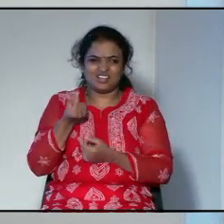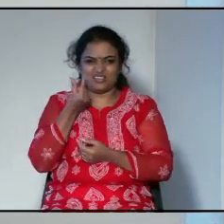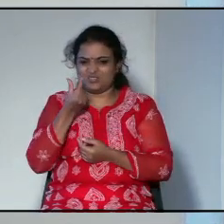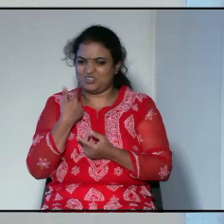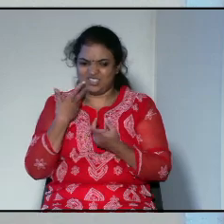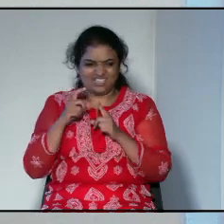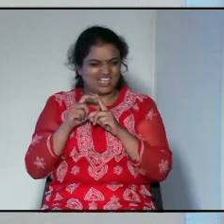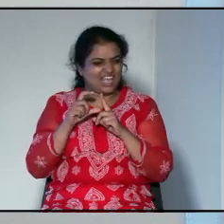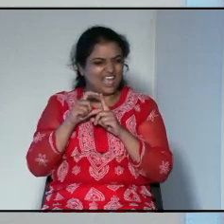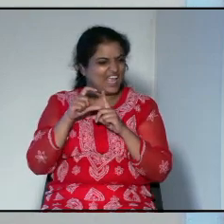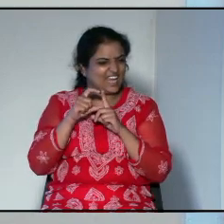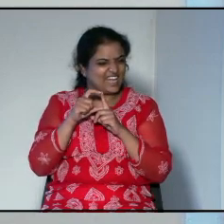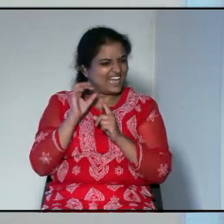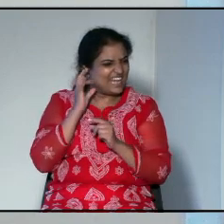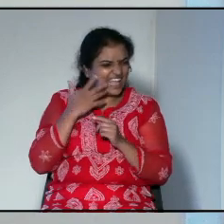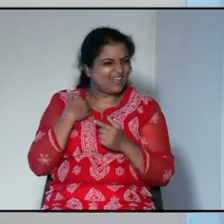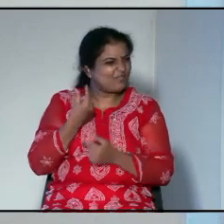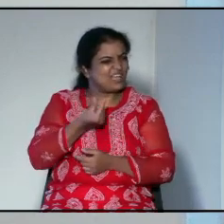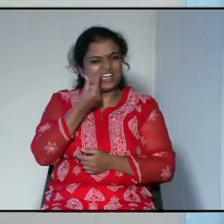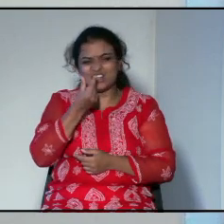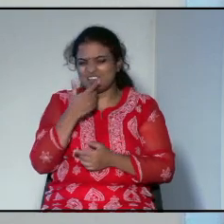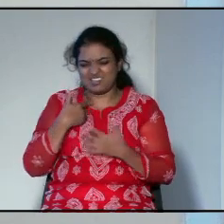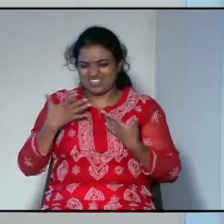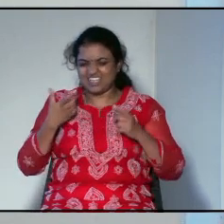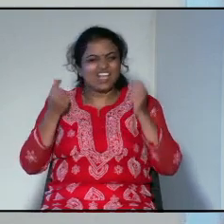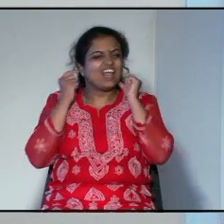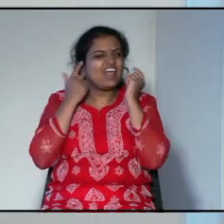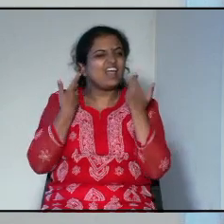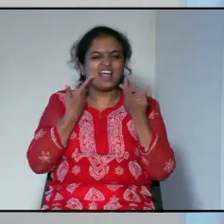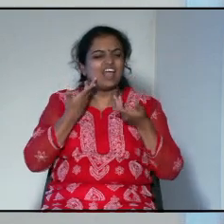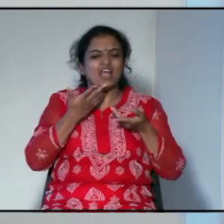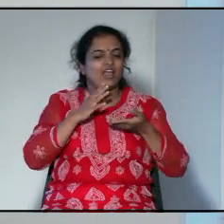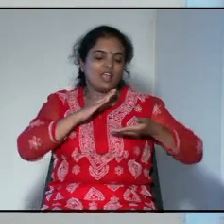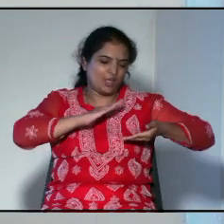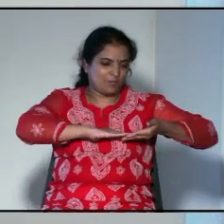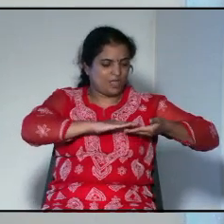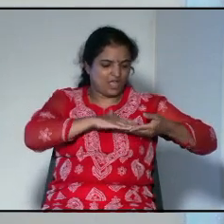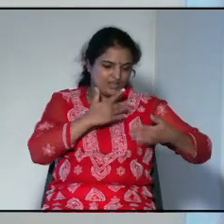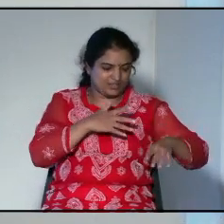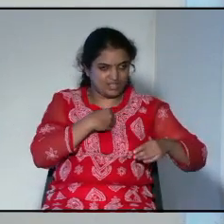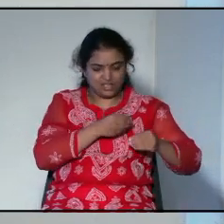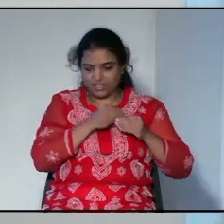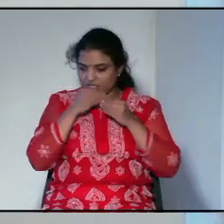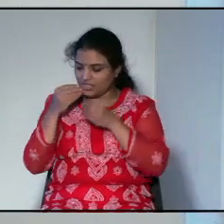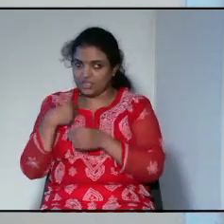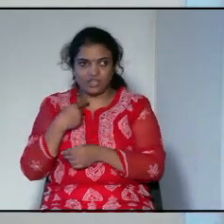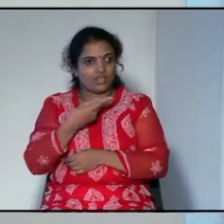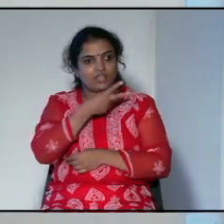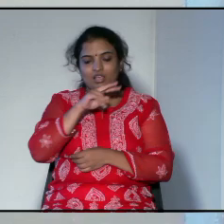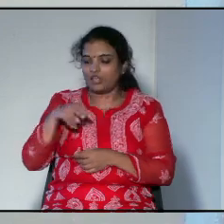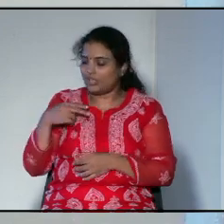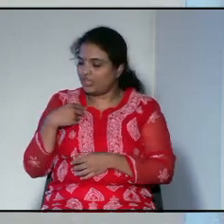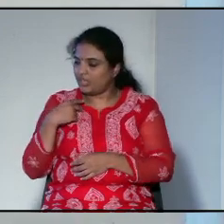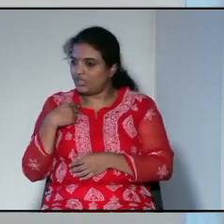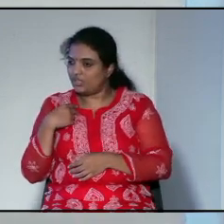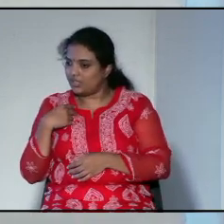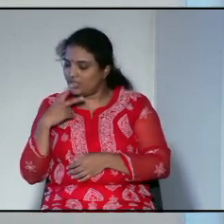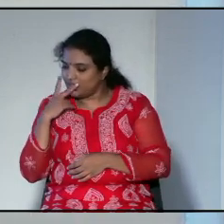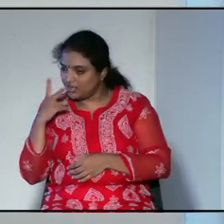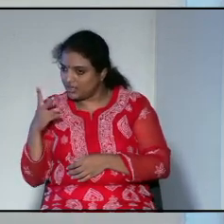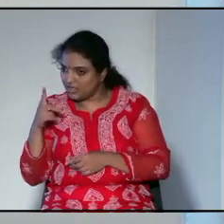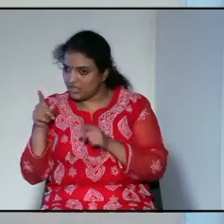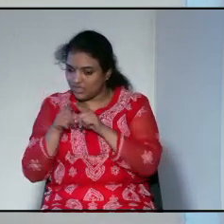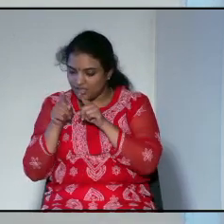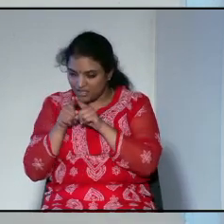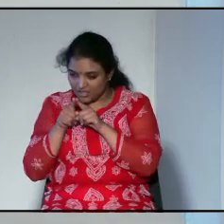far too excessive. I said, no, Didi has given this for the wedding for you. And the next time I went after that, I saw her